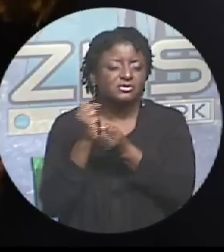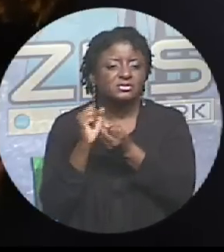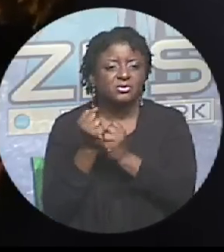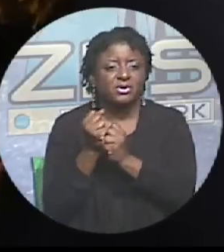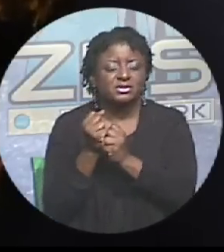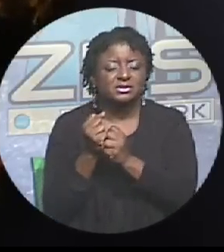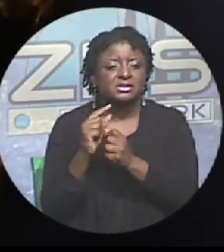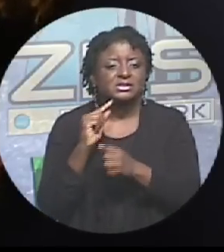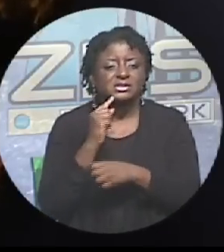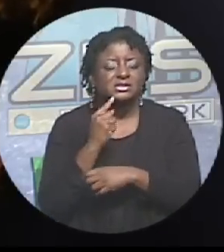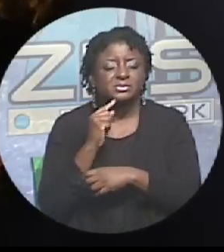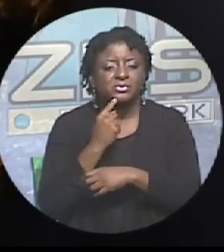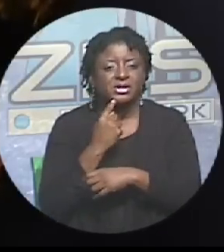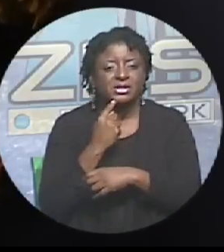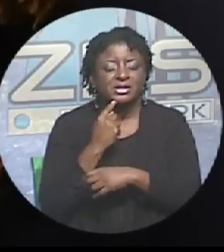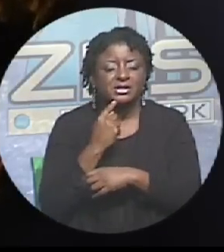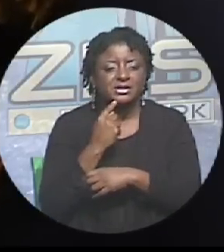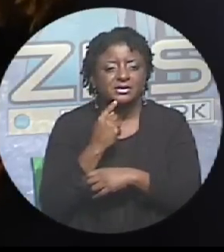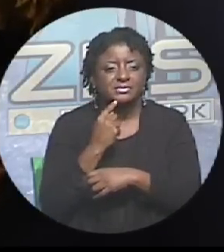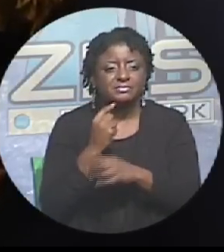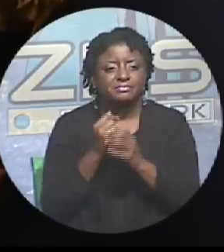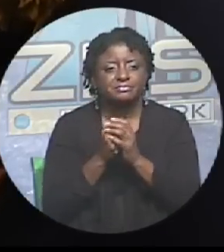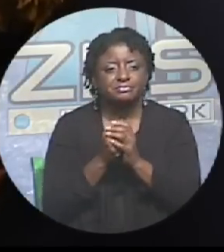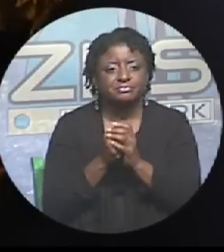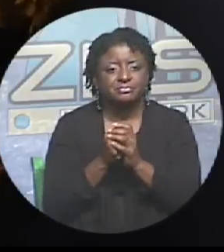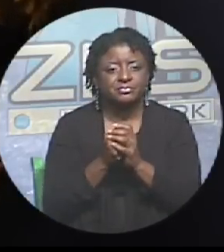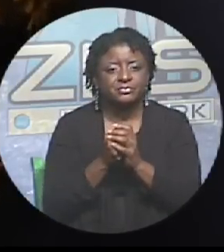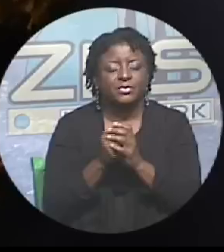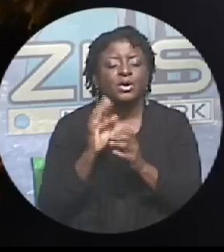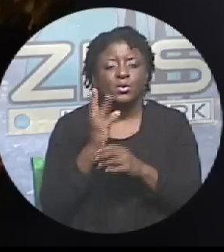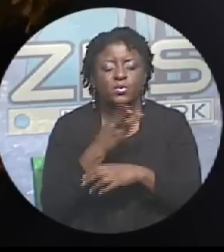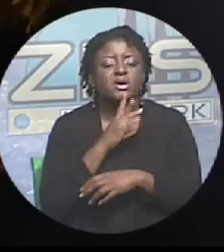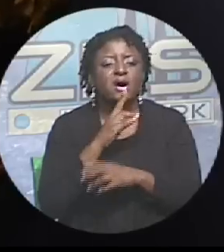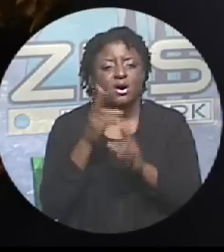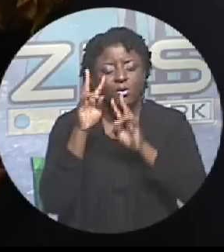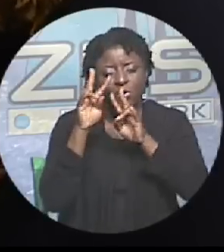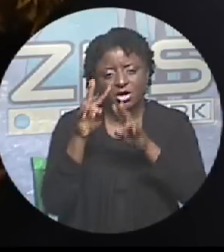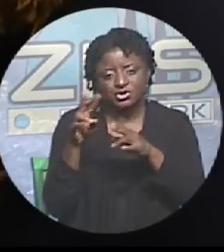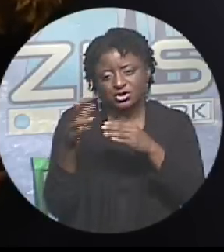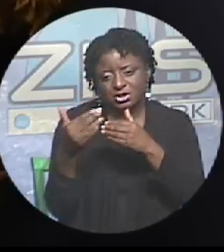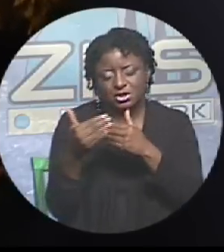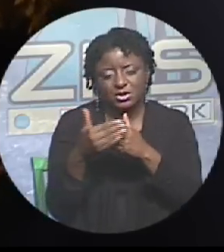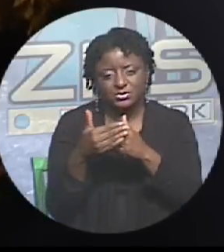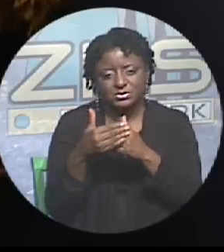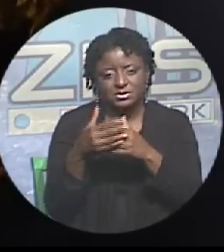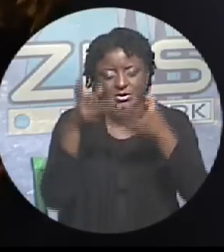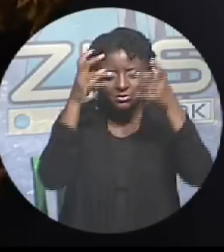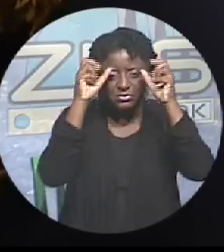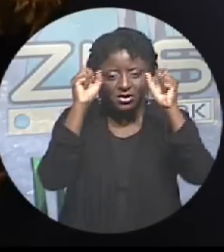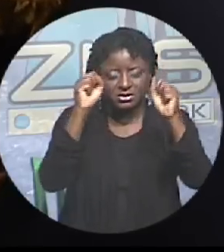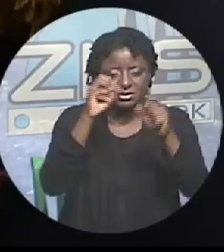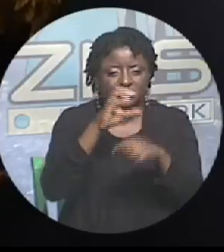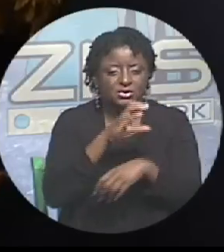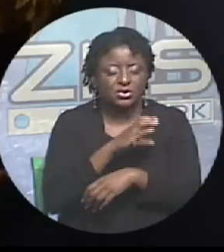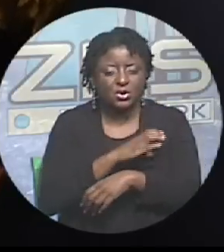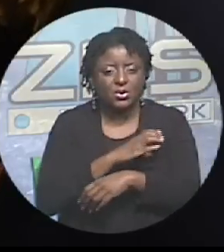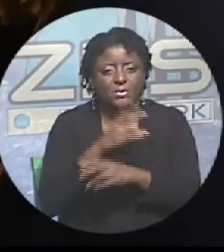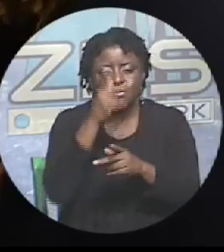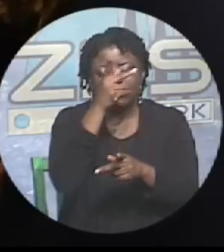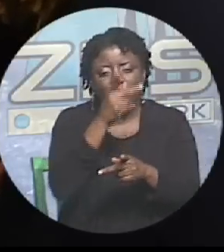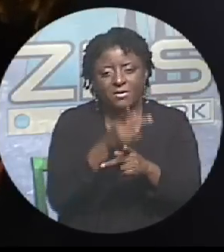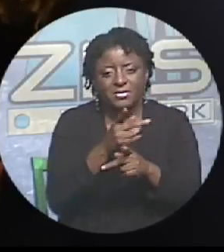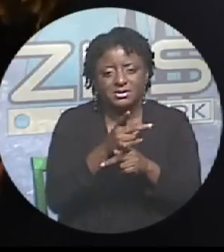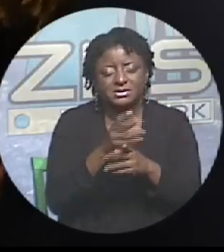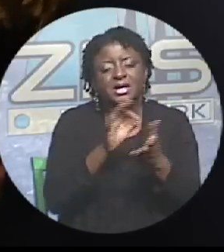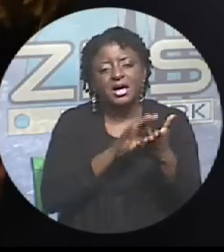know, the chips must fall where they may. And so we are watching it very, very closely. President Koh has promised